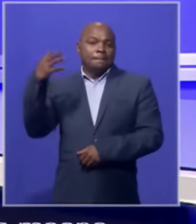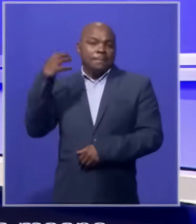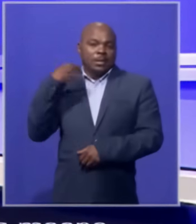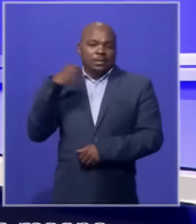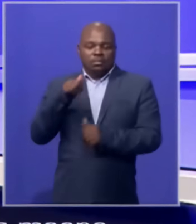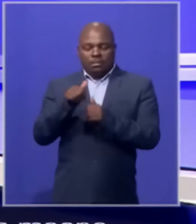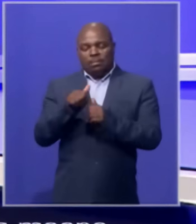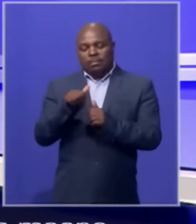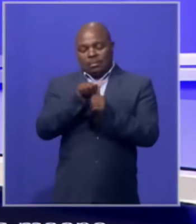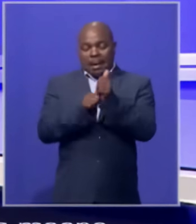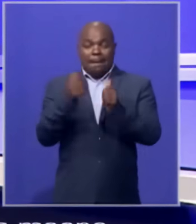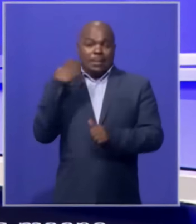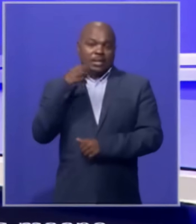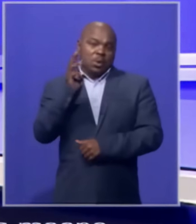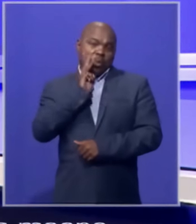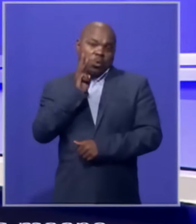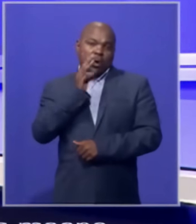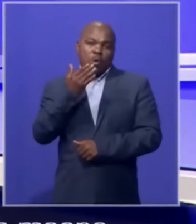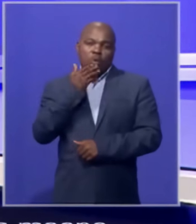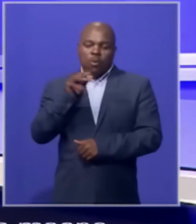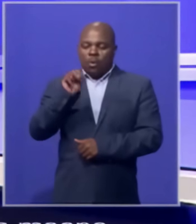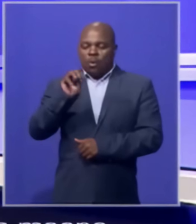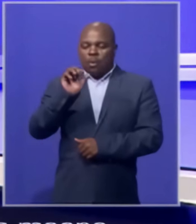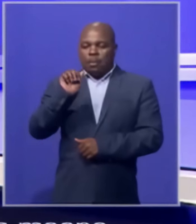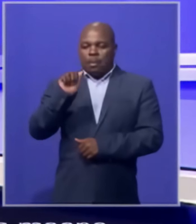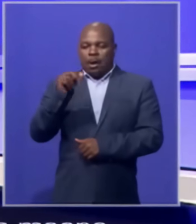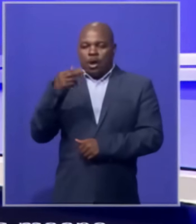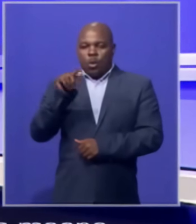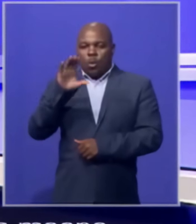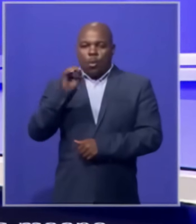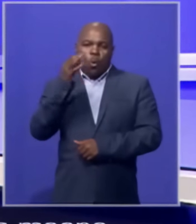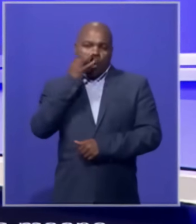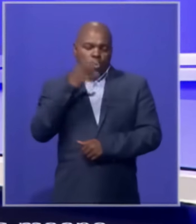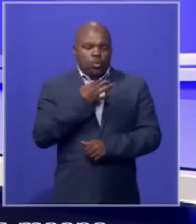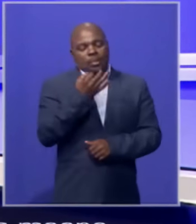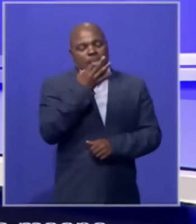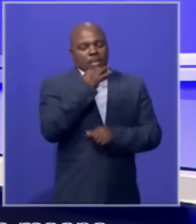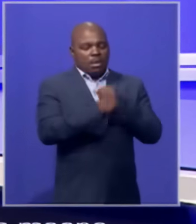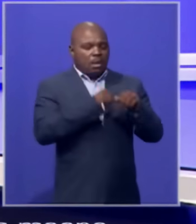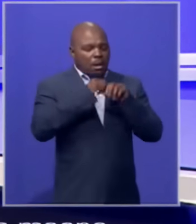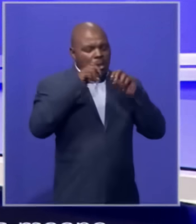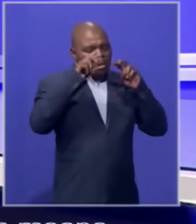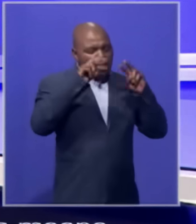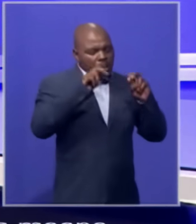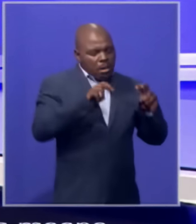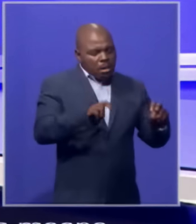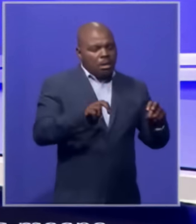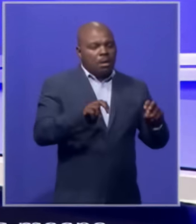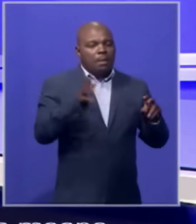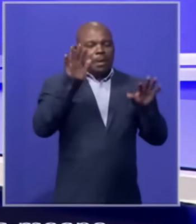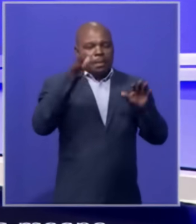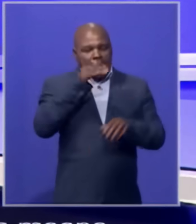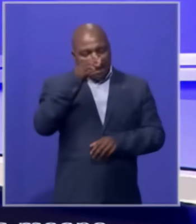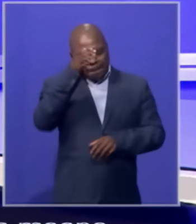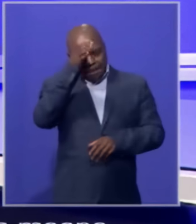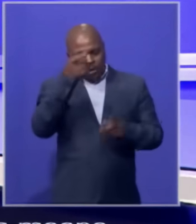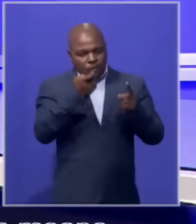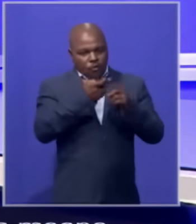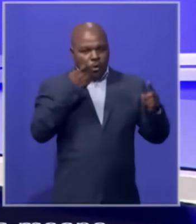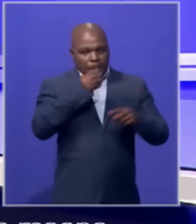re pego ya dinyakišišo yeo e tšerego mengwaga e meraro e hlapišitše ke ditsebi go tšwa University